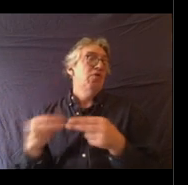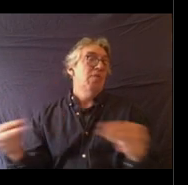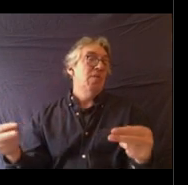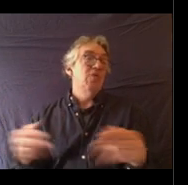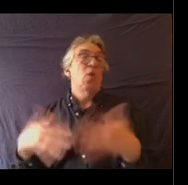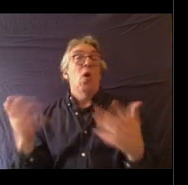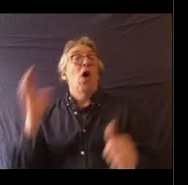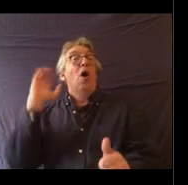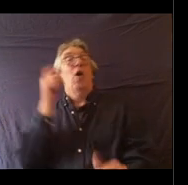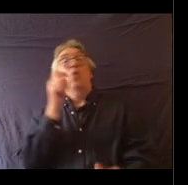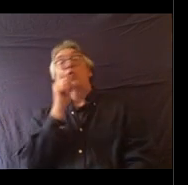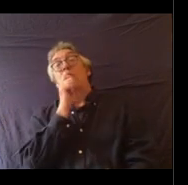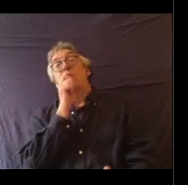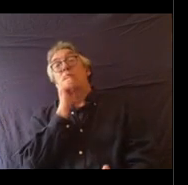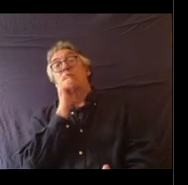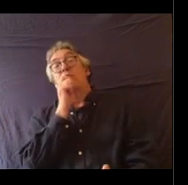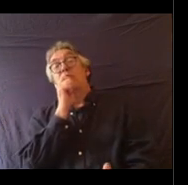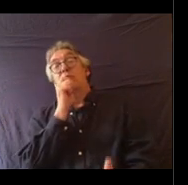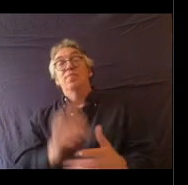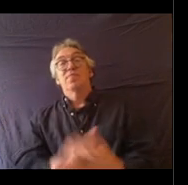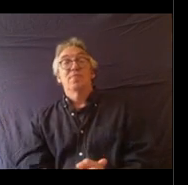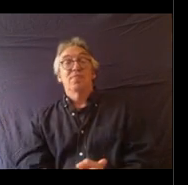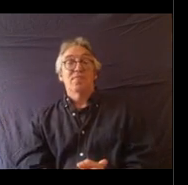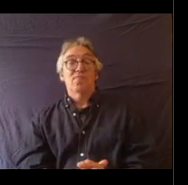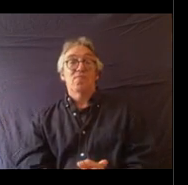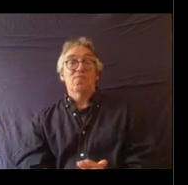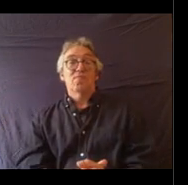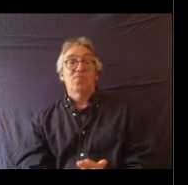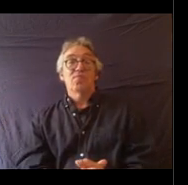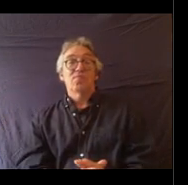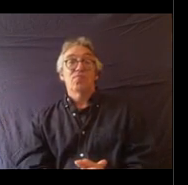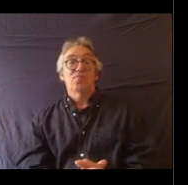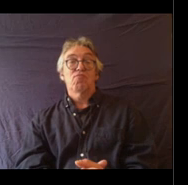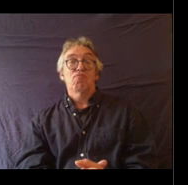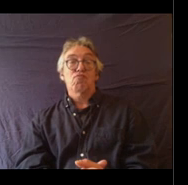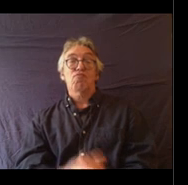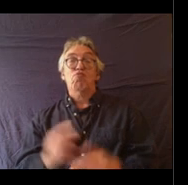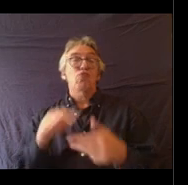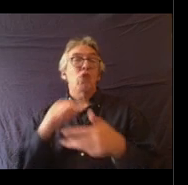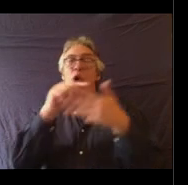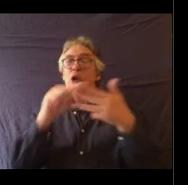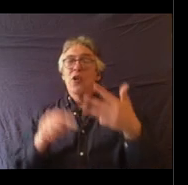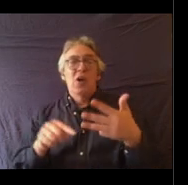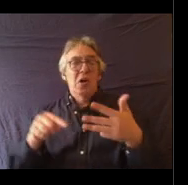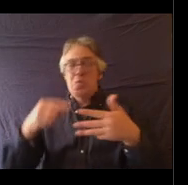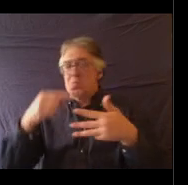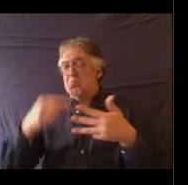description. And I won't go too much into the other aspects, that you will find them all